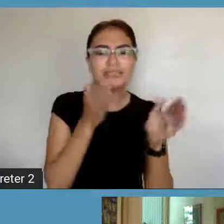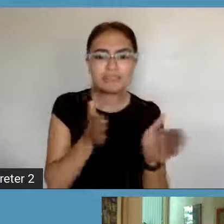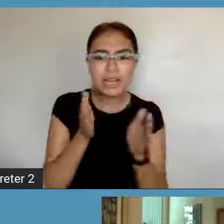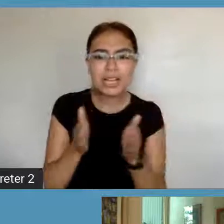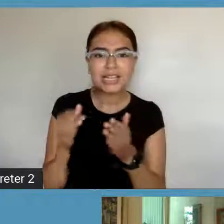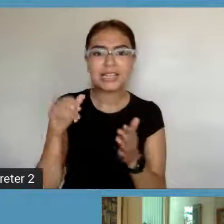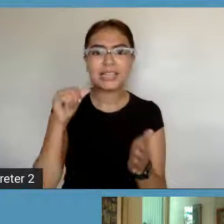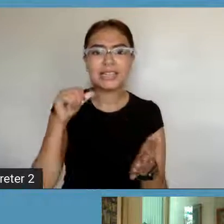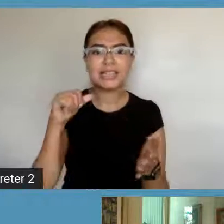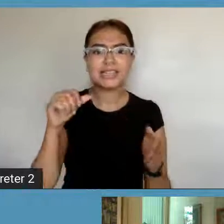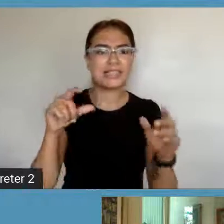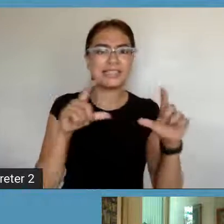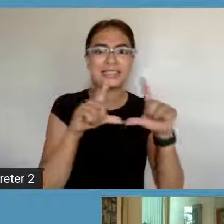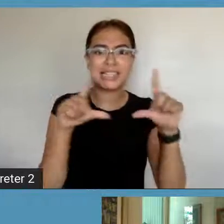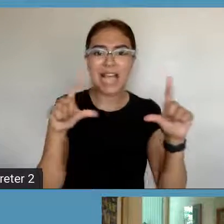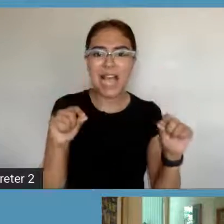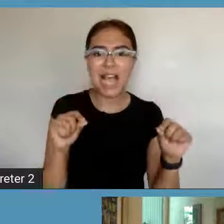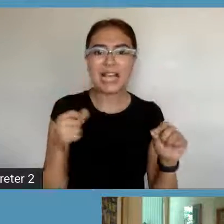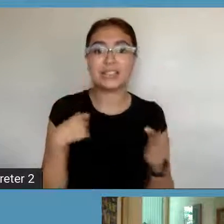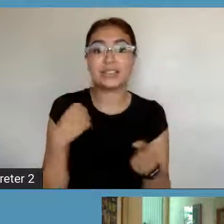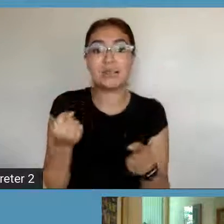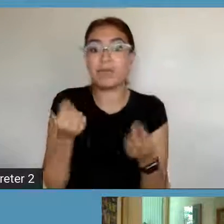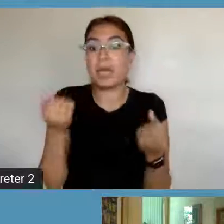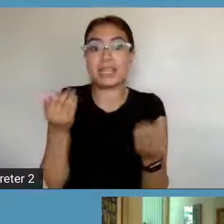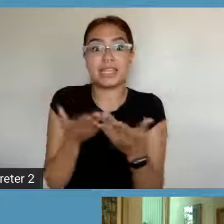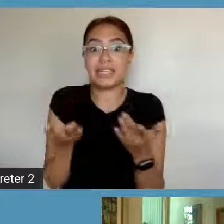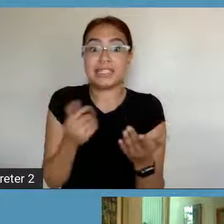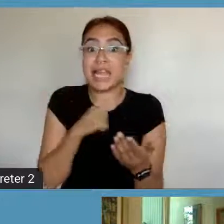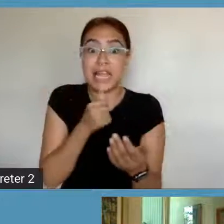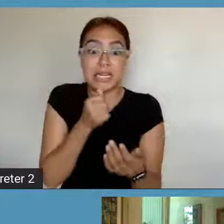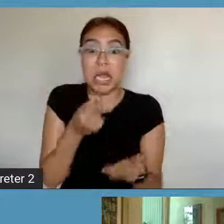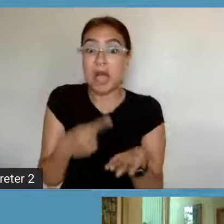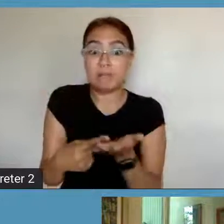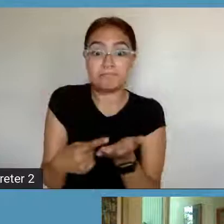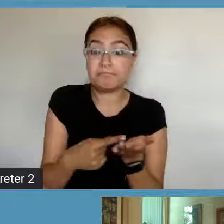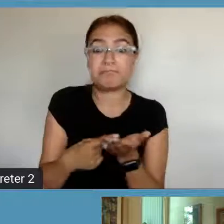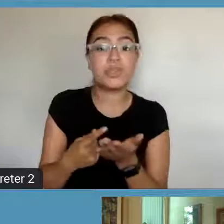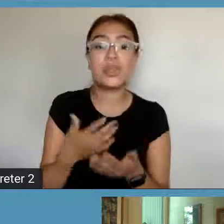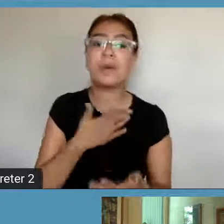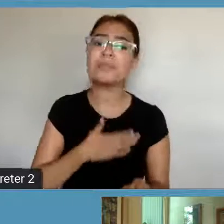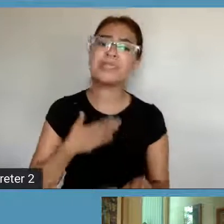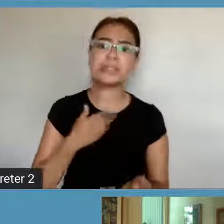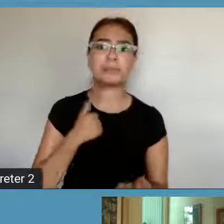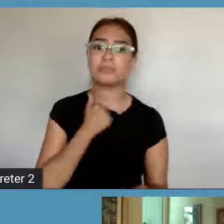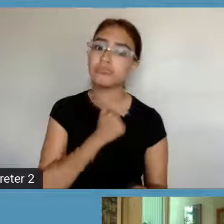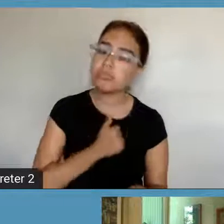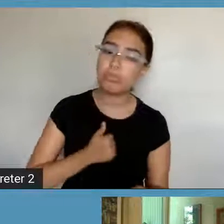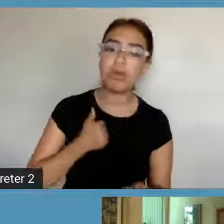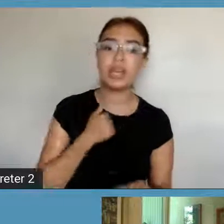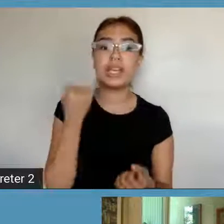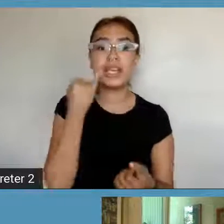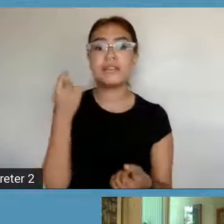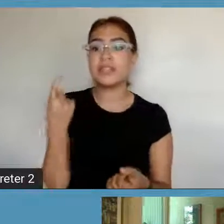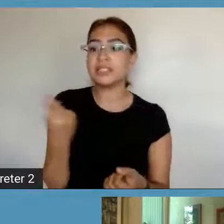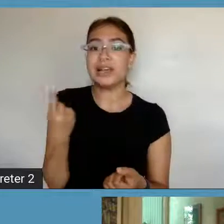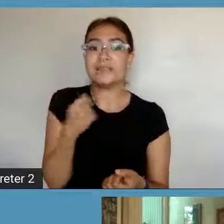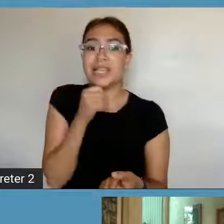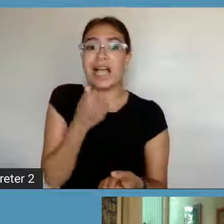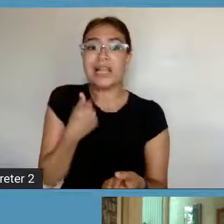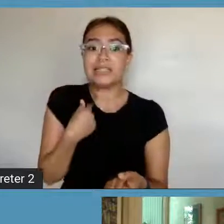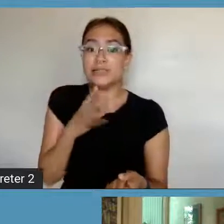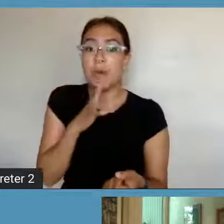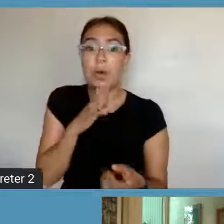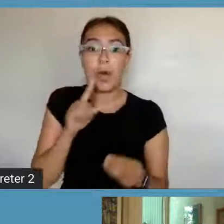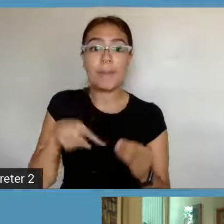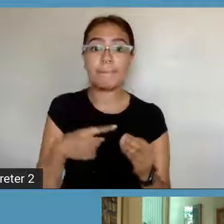wow. And there's so much I did not talk about. So please, I apologize if there's something that you think, well, she didn't cover this or cover that. I mean, you know,